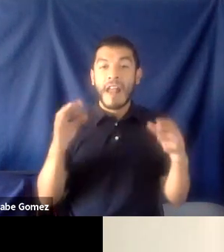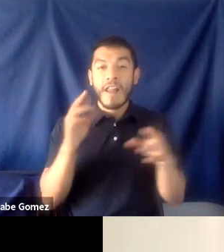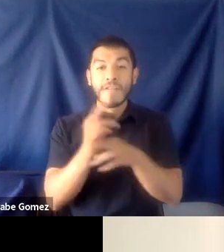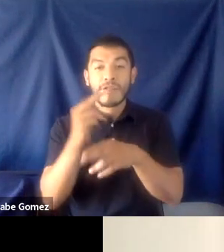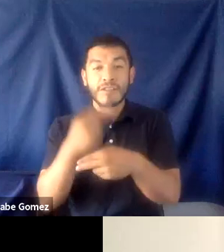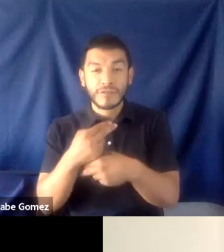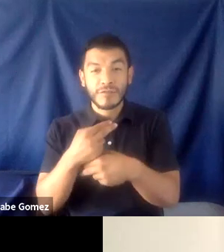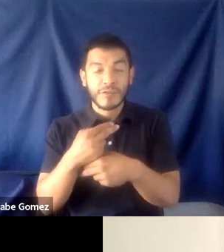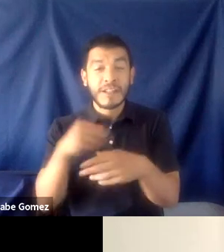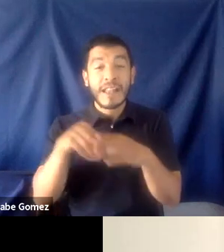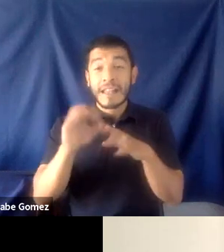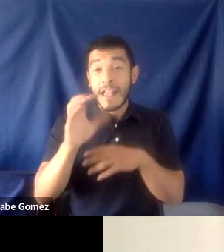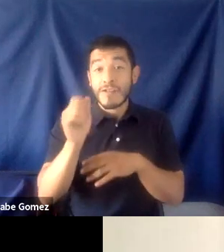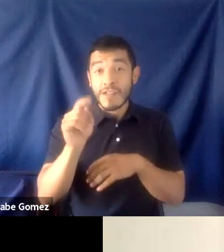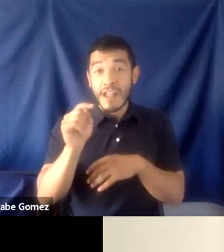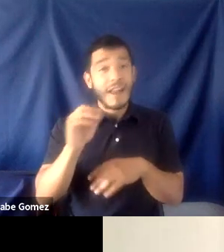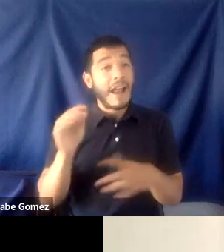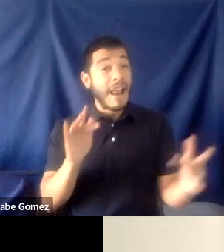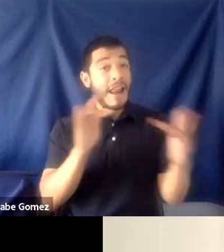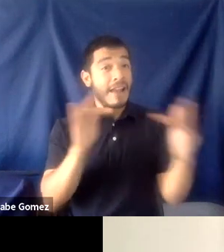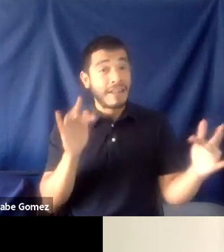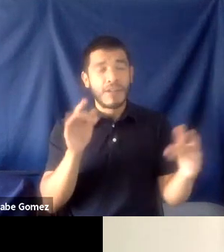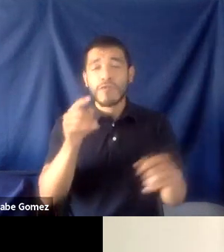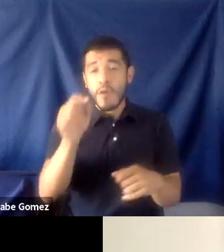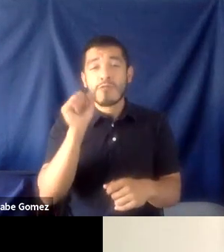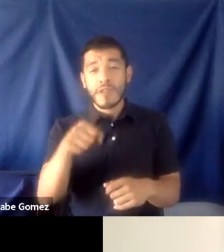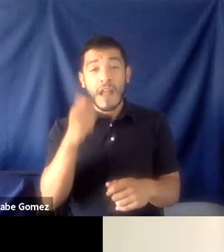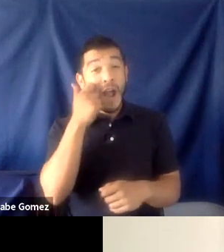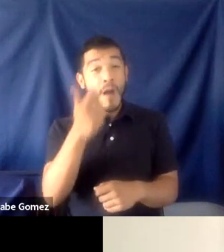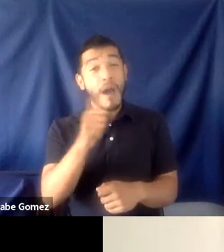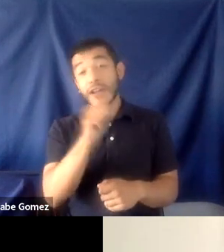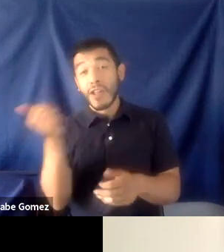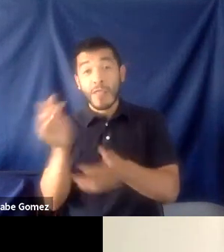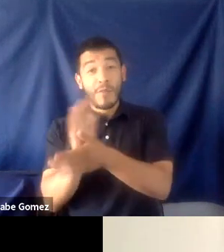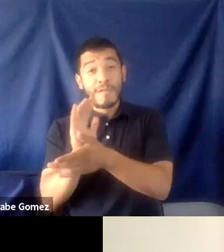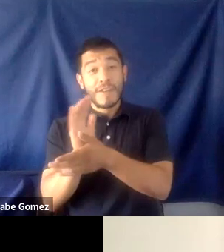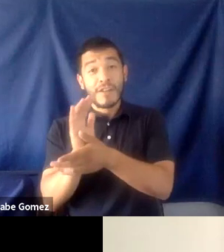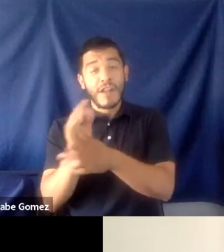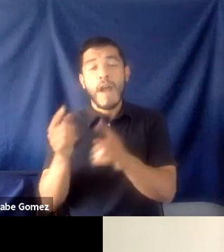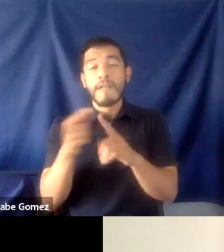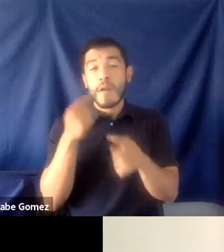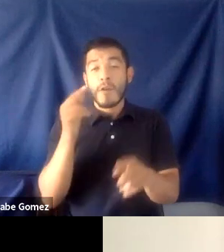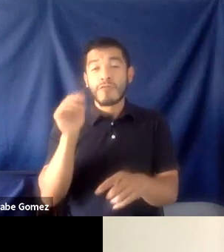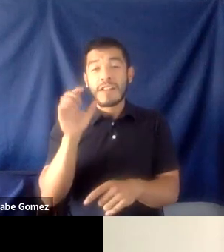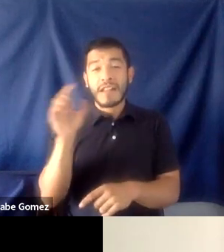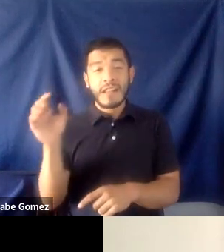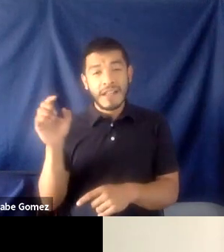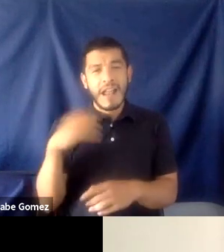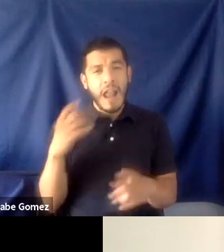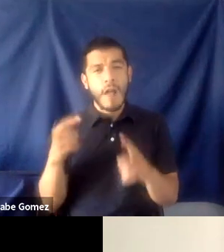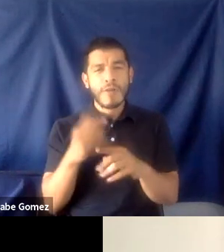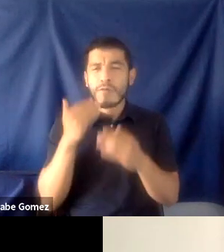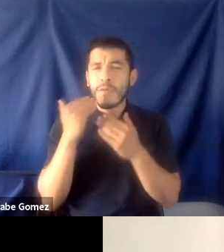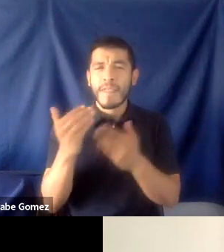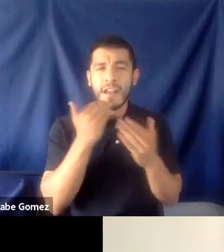resources in the chat and links. So you can watch some of the other films, from Grace Lee. And I just want to